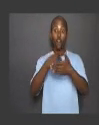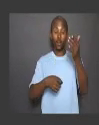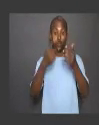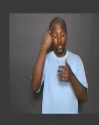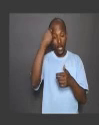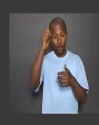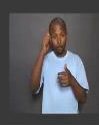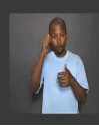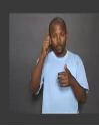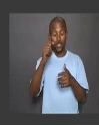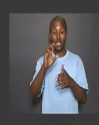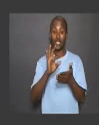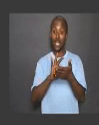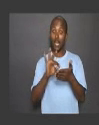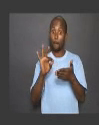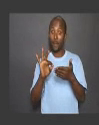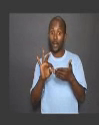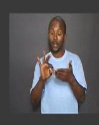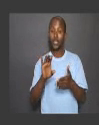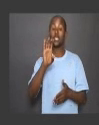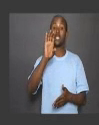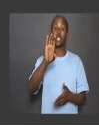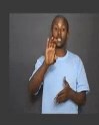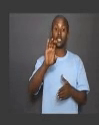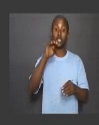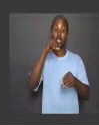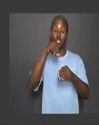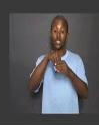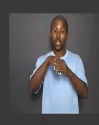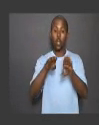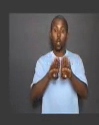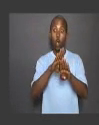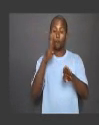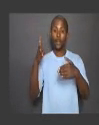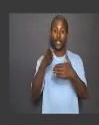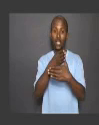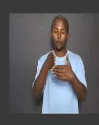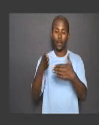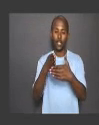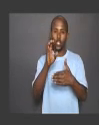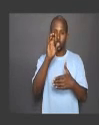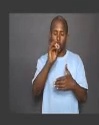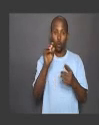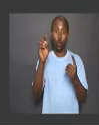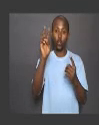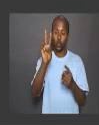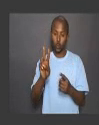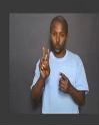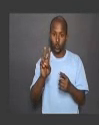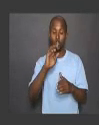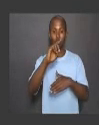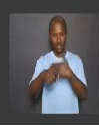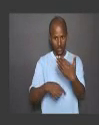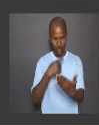there is a number c in the open interval 0, 2 such